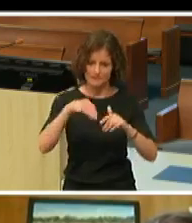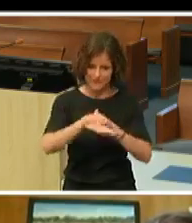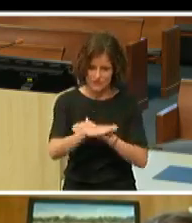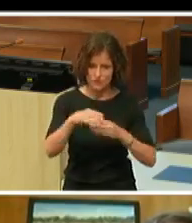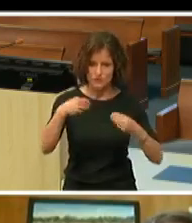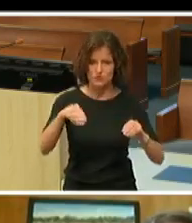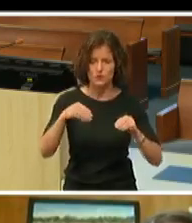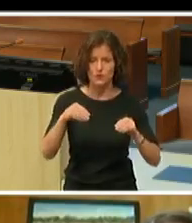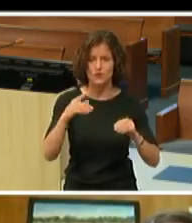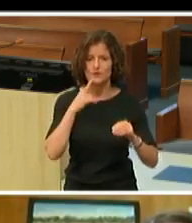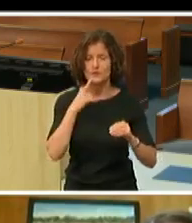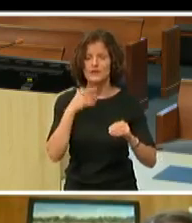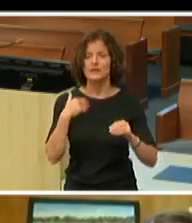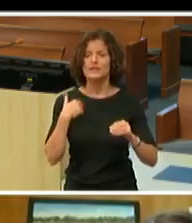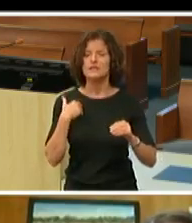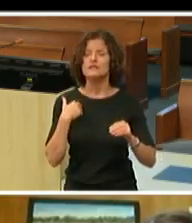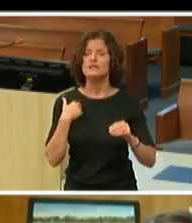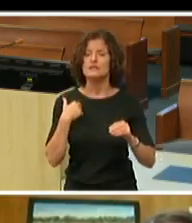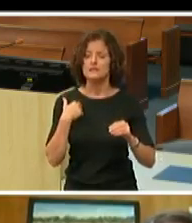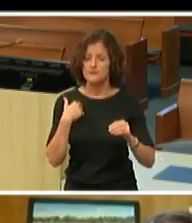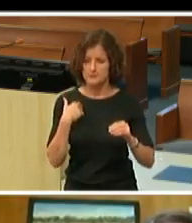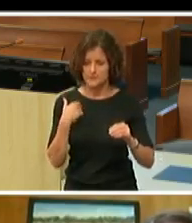the analog to this is in